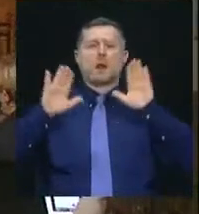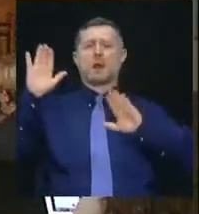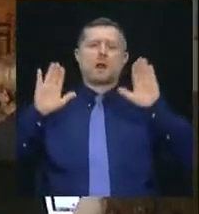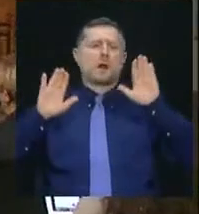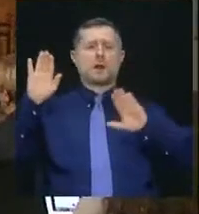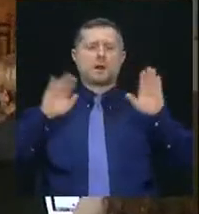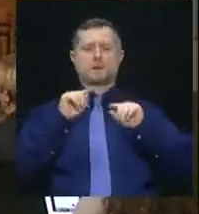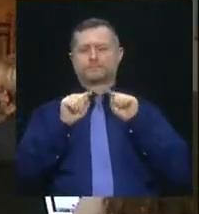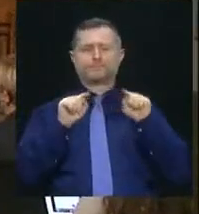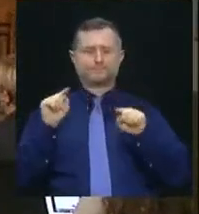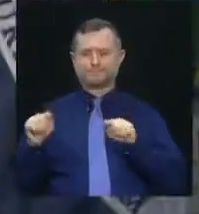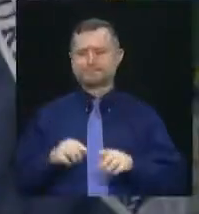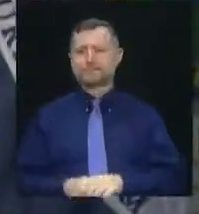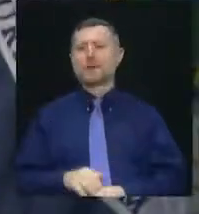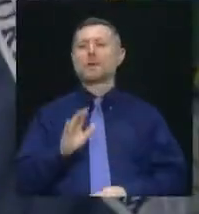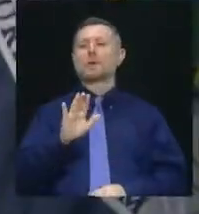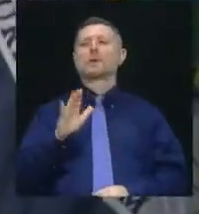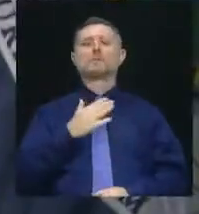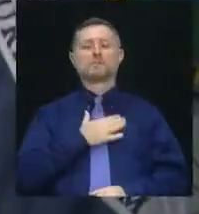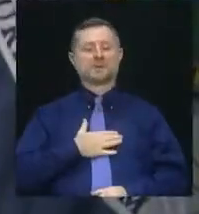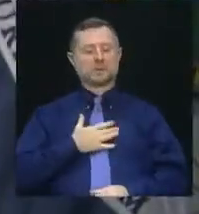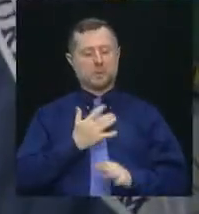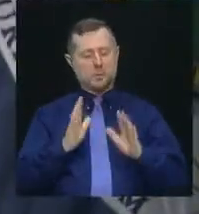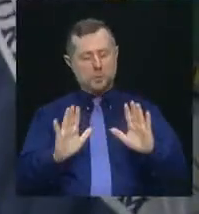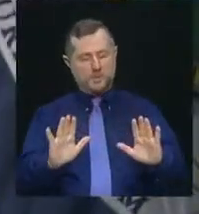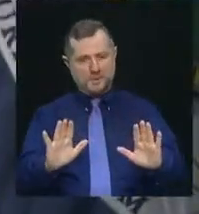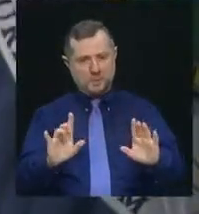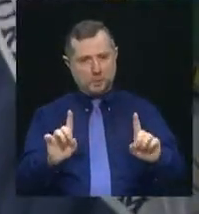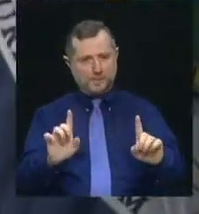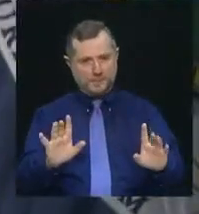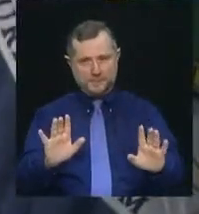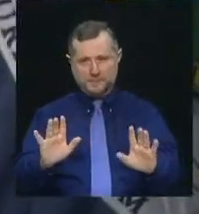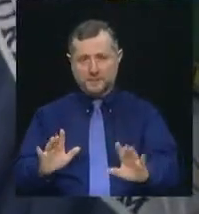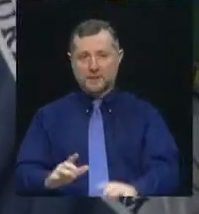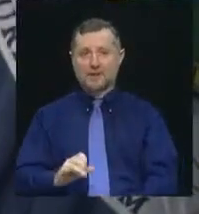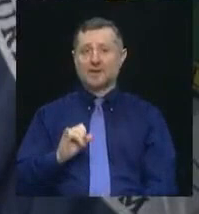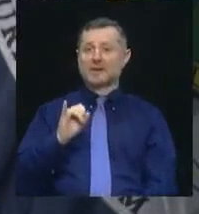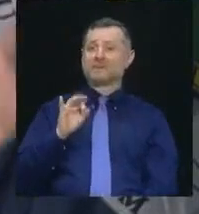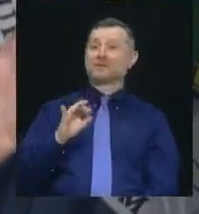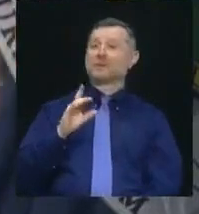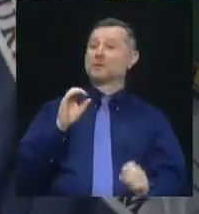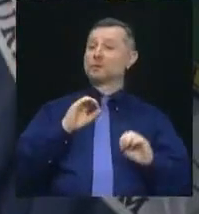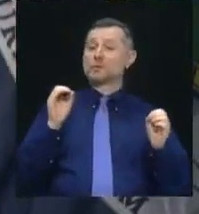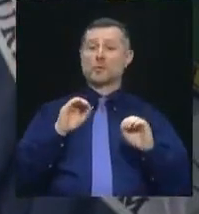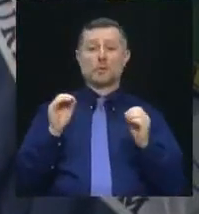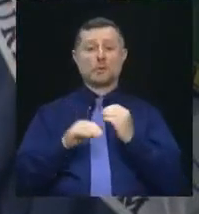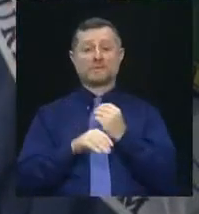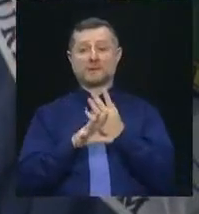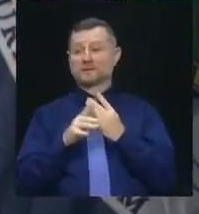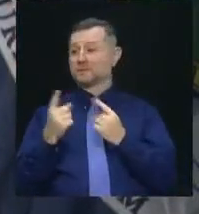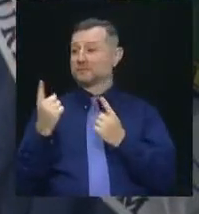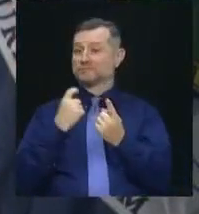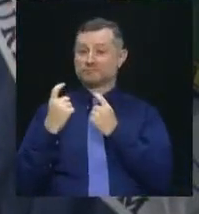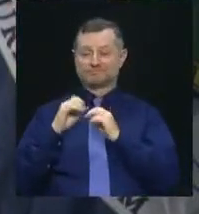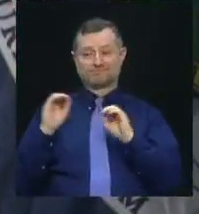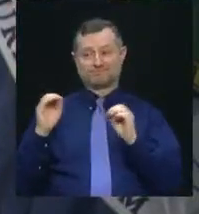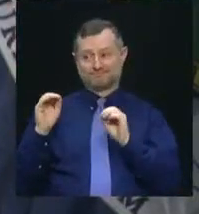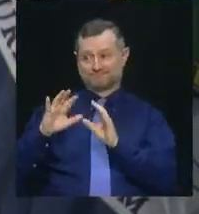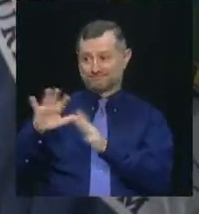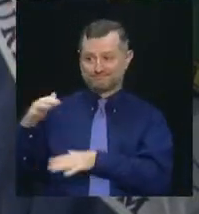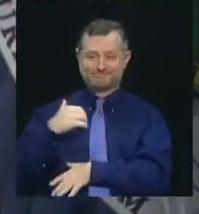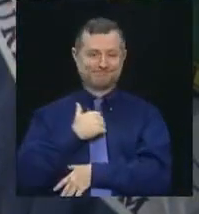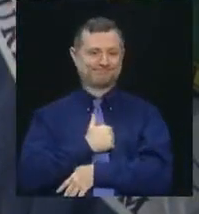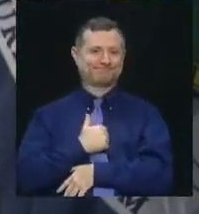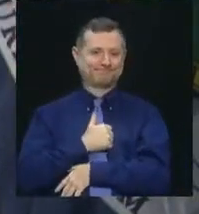of all, please wait. If there's not any virtuals, I'm sorry to the virtual world out there. Next time, yes, we'll look forward to seeing you in